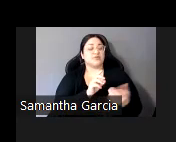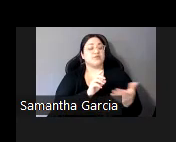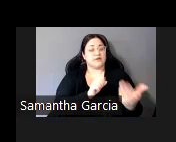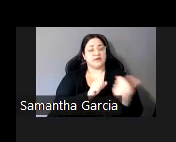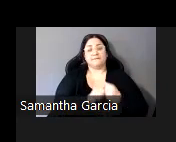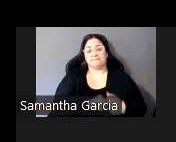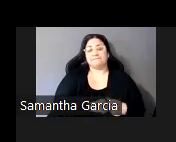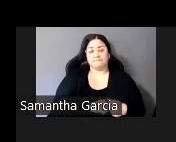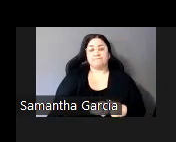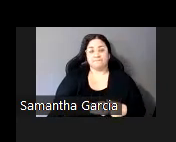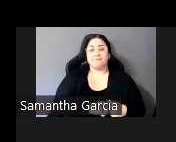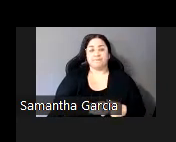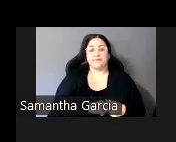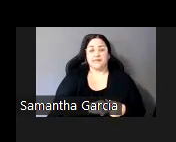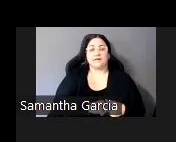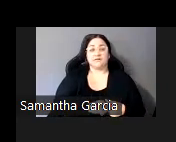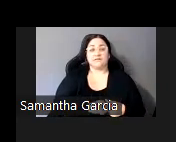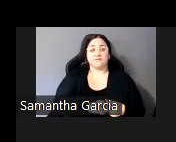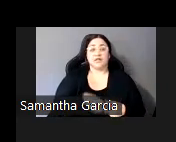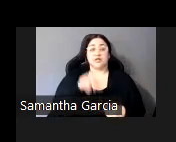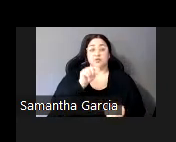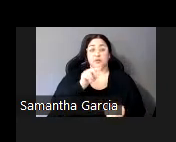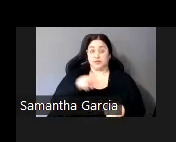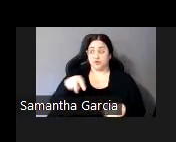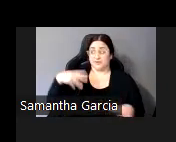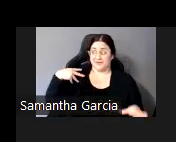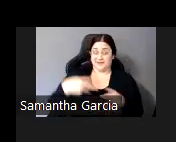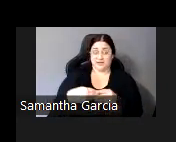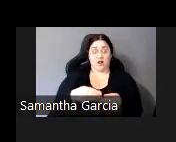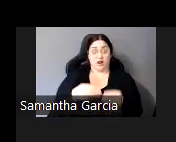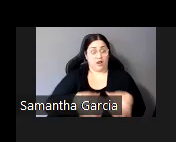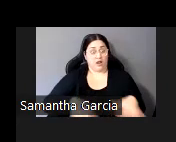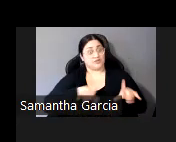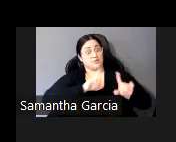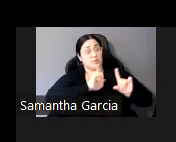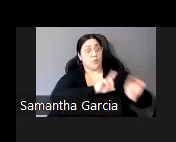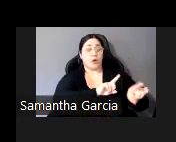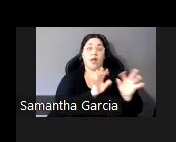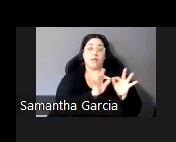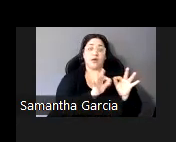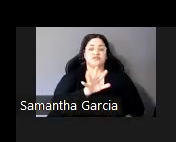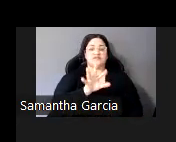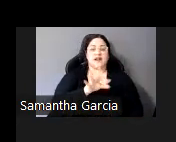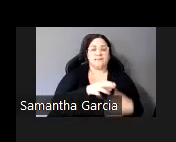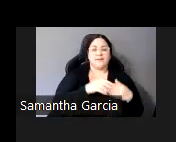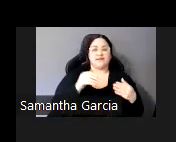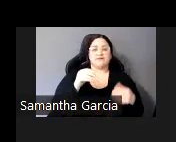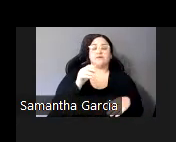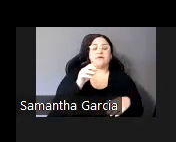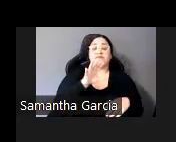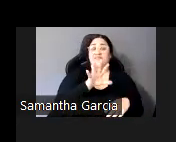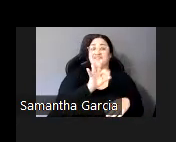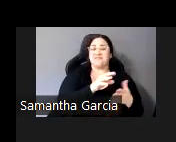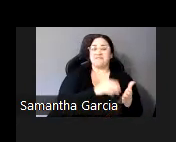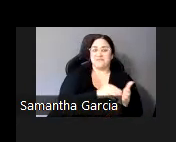fraud victims reported losing over 59 million to fraudsters. That was in 2022, compared to